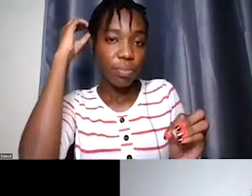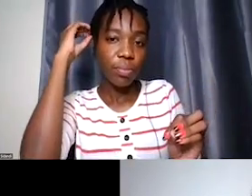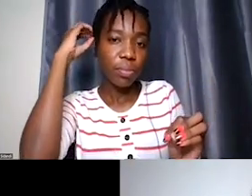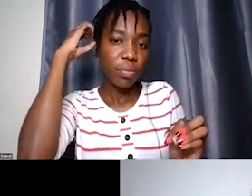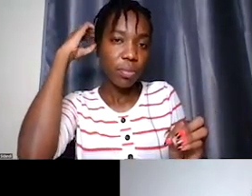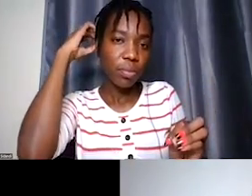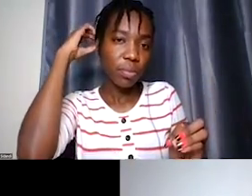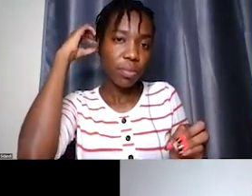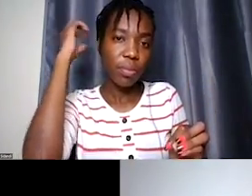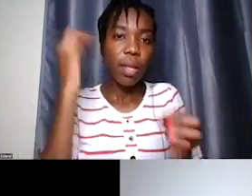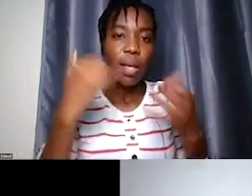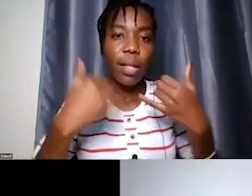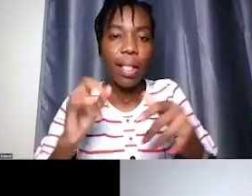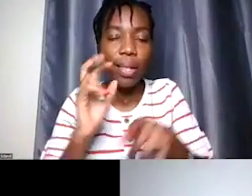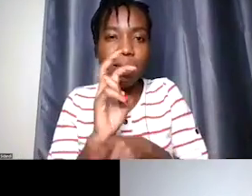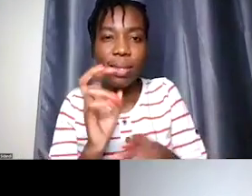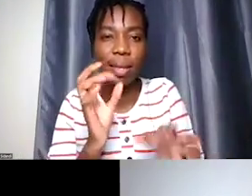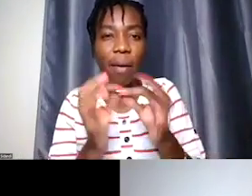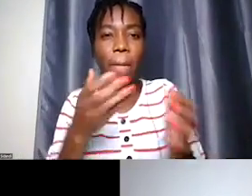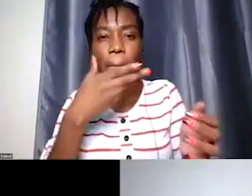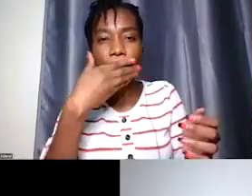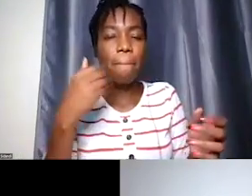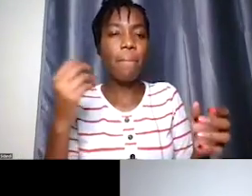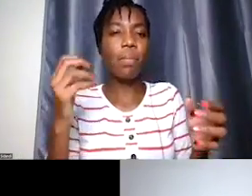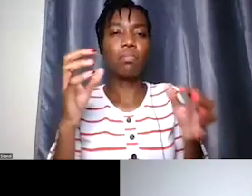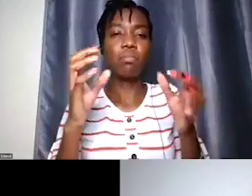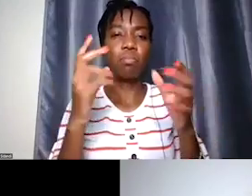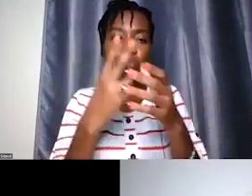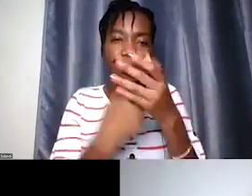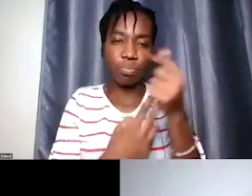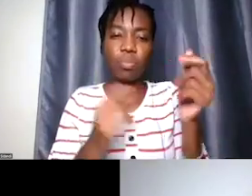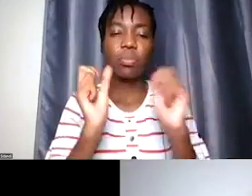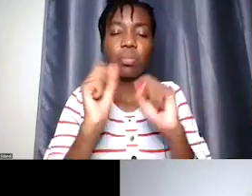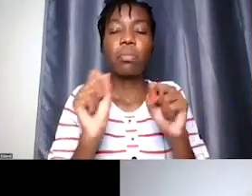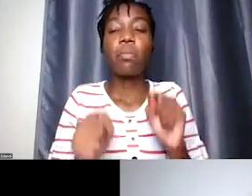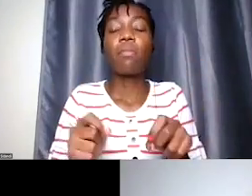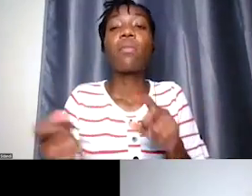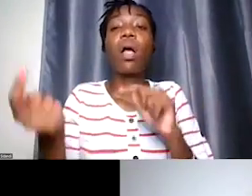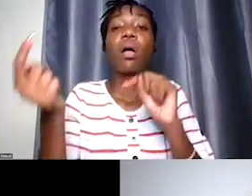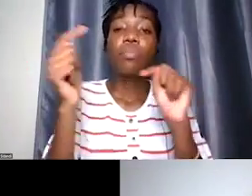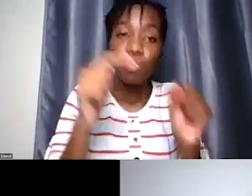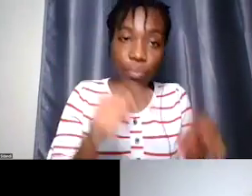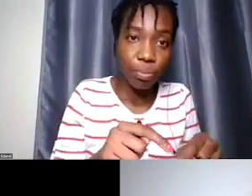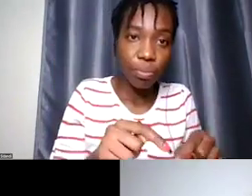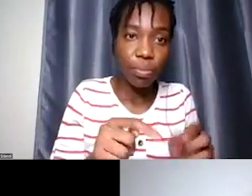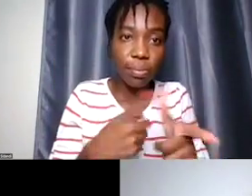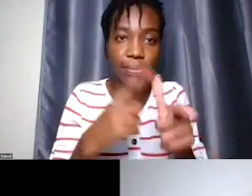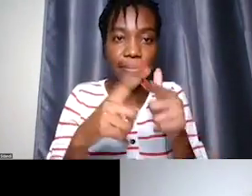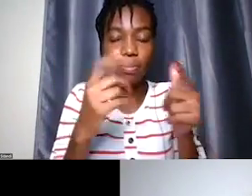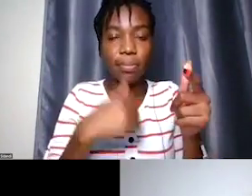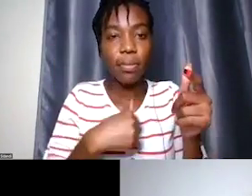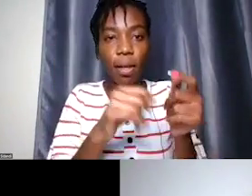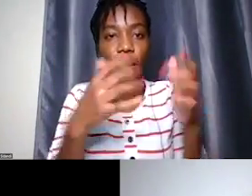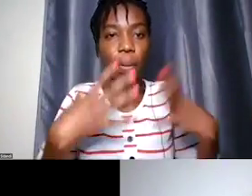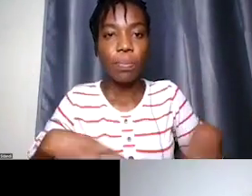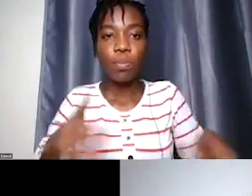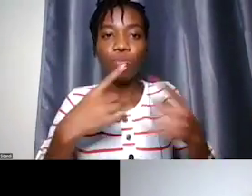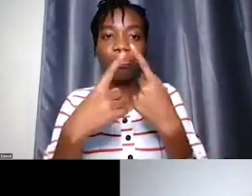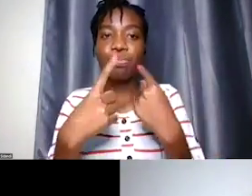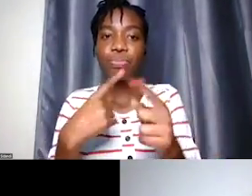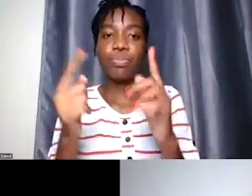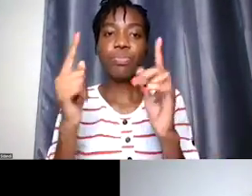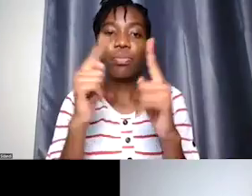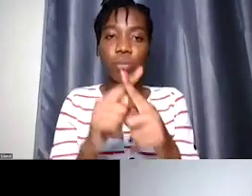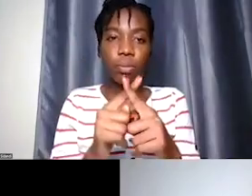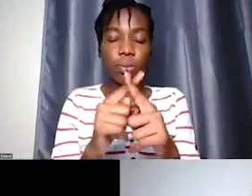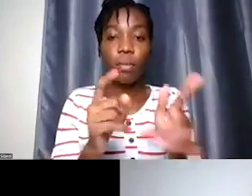come in. If not, see if there are some other people that you may talk to. And if you are seeing people